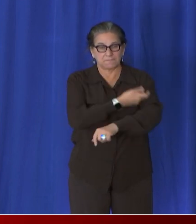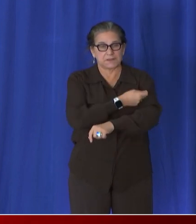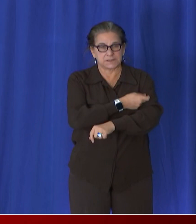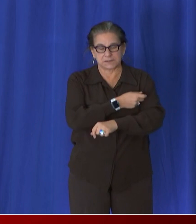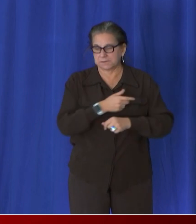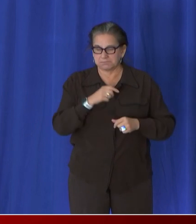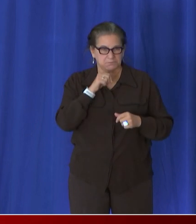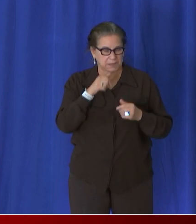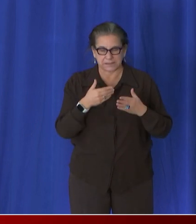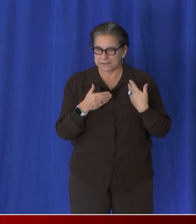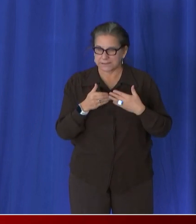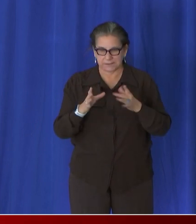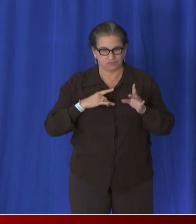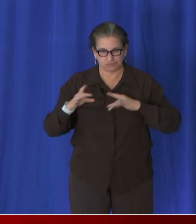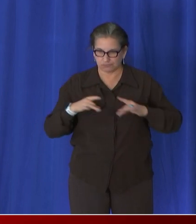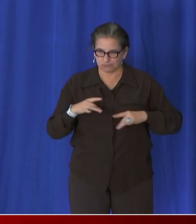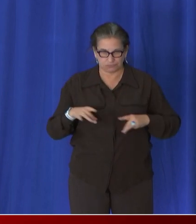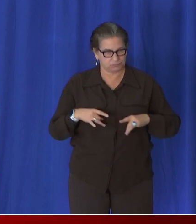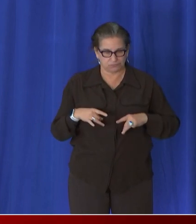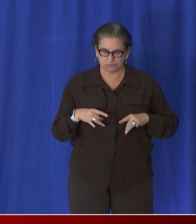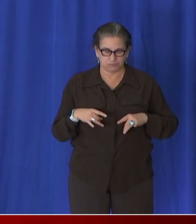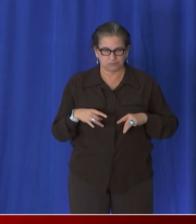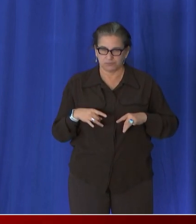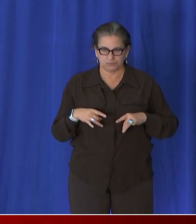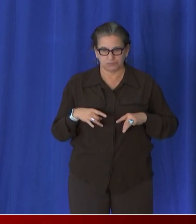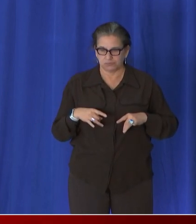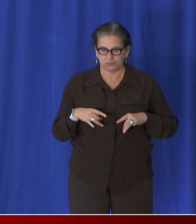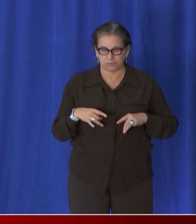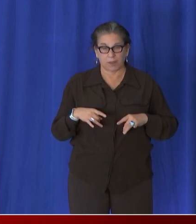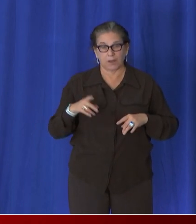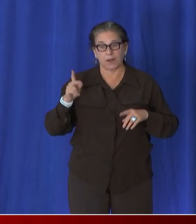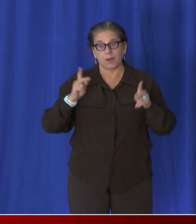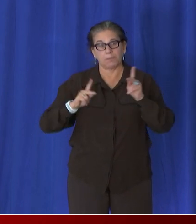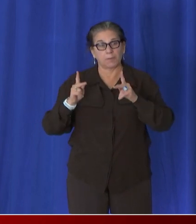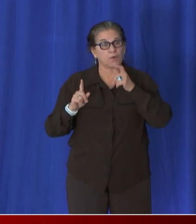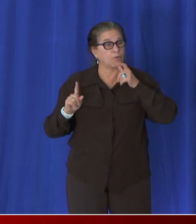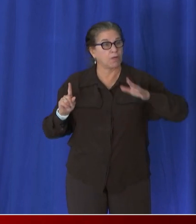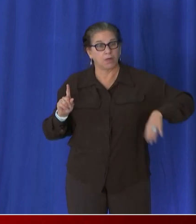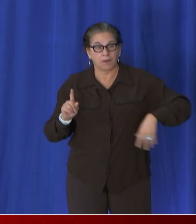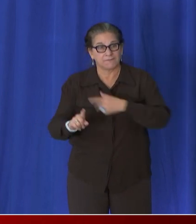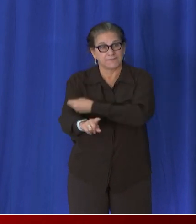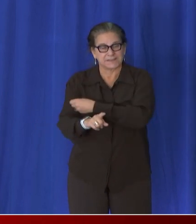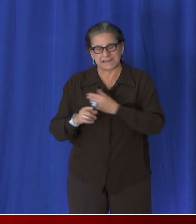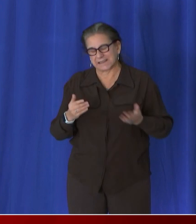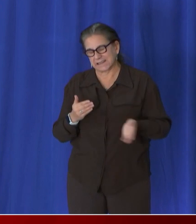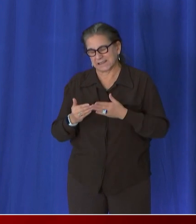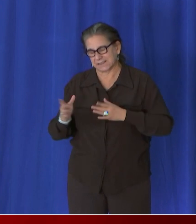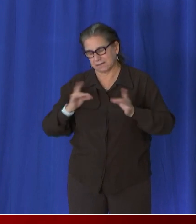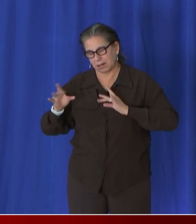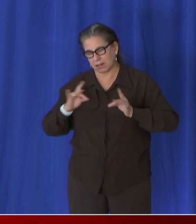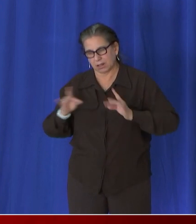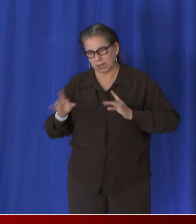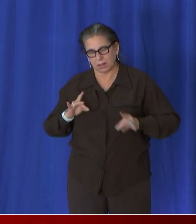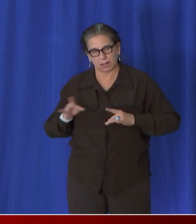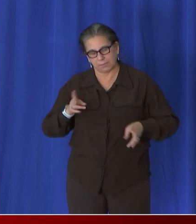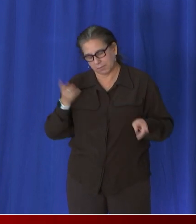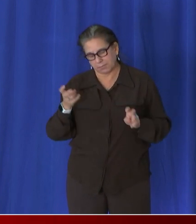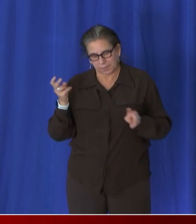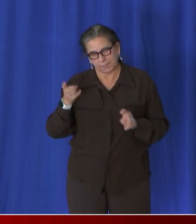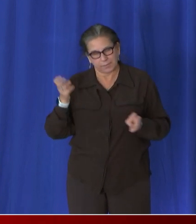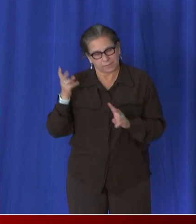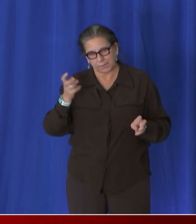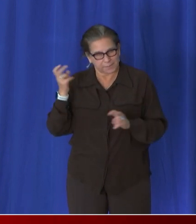This is the importance of why we want individuals not just to stop at that second shot, but also to get fully vaccinated and their booster, because that provides